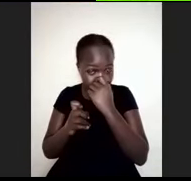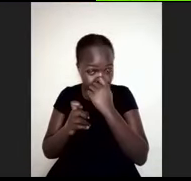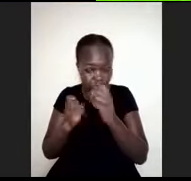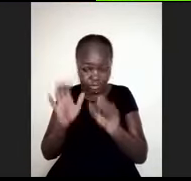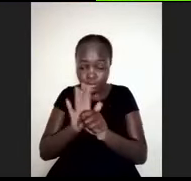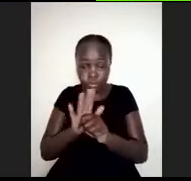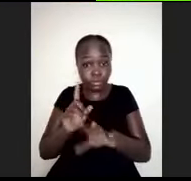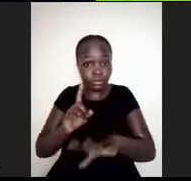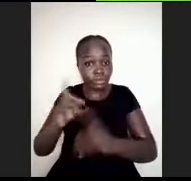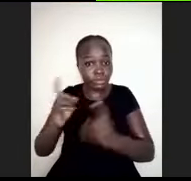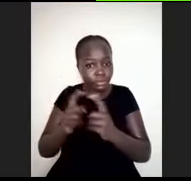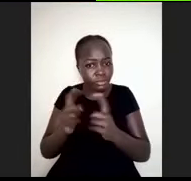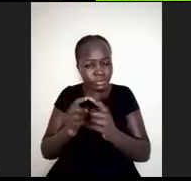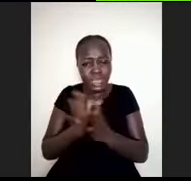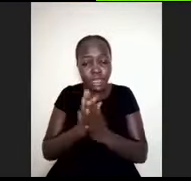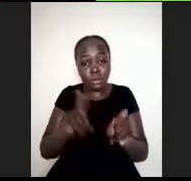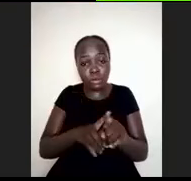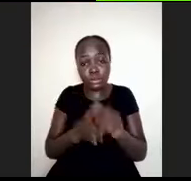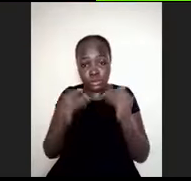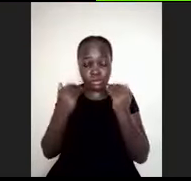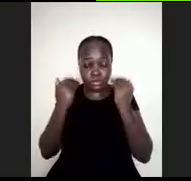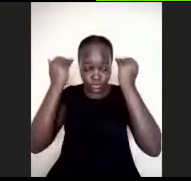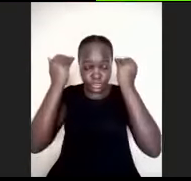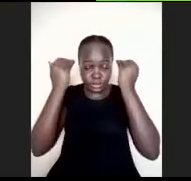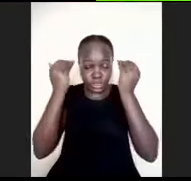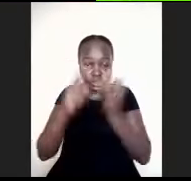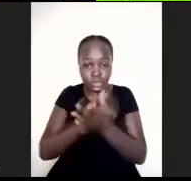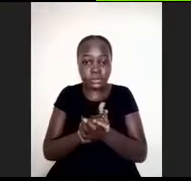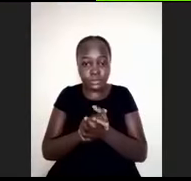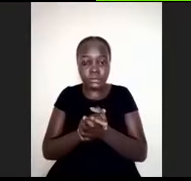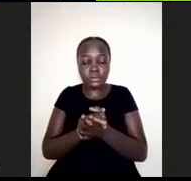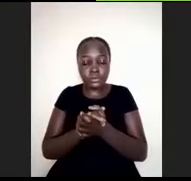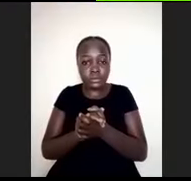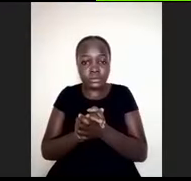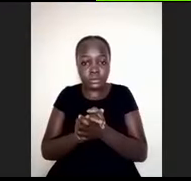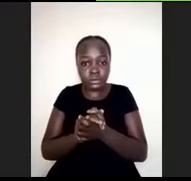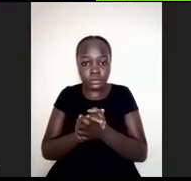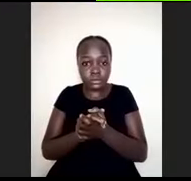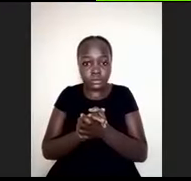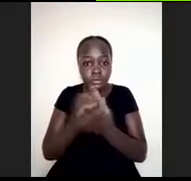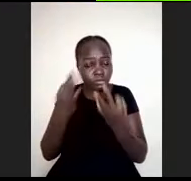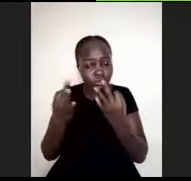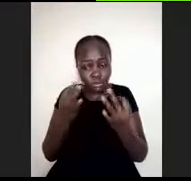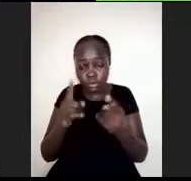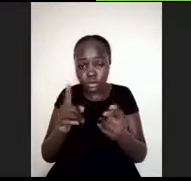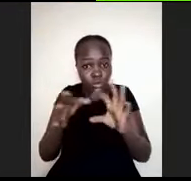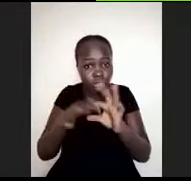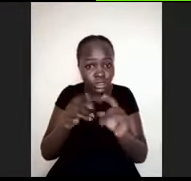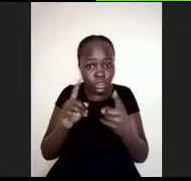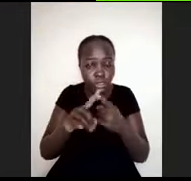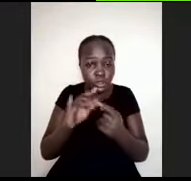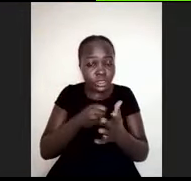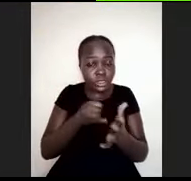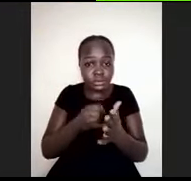even depression, you know. So if you're already entangled in it,